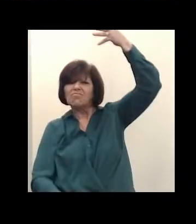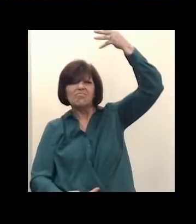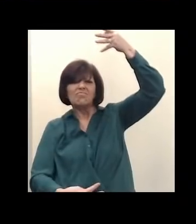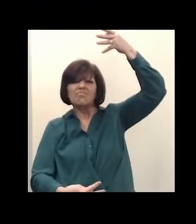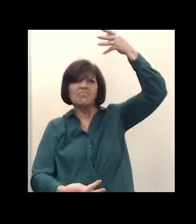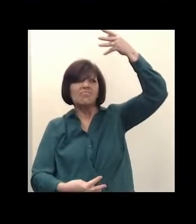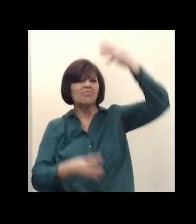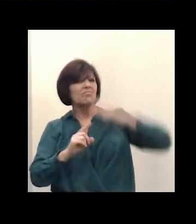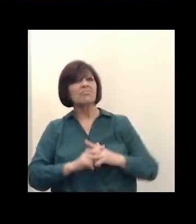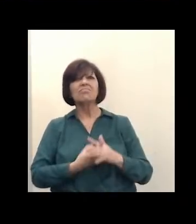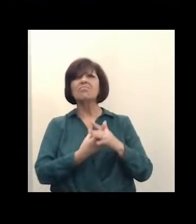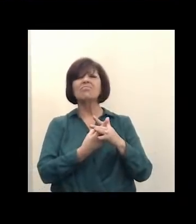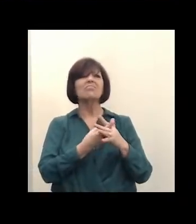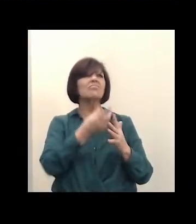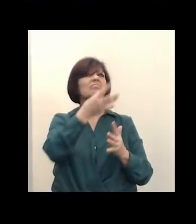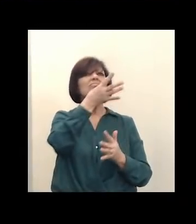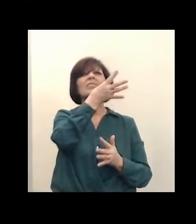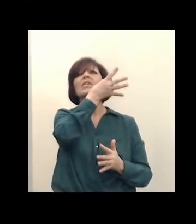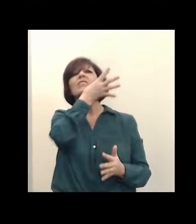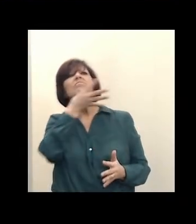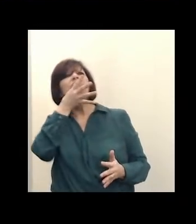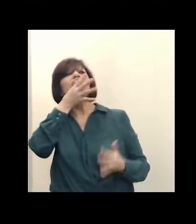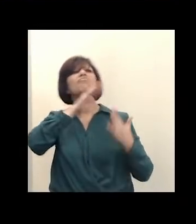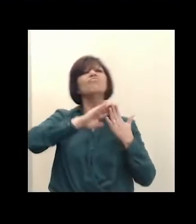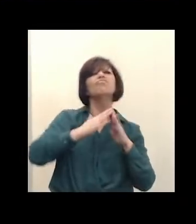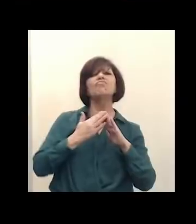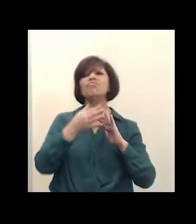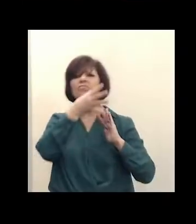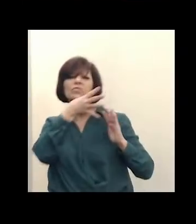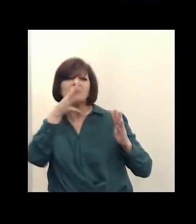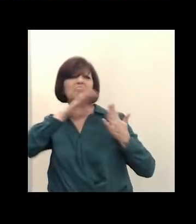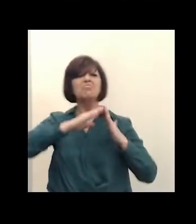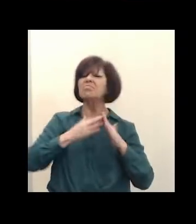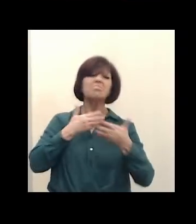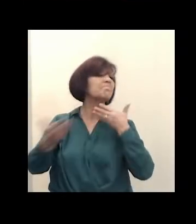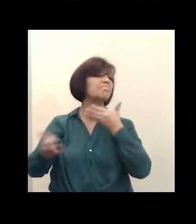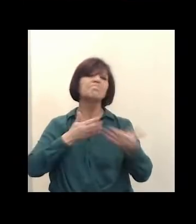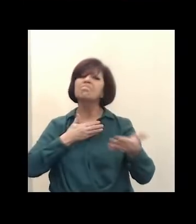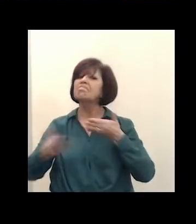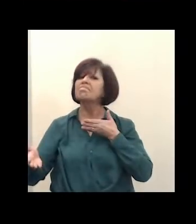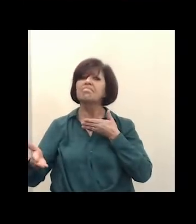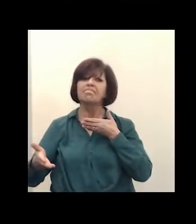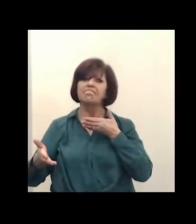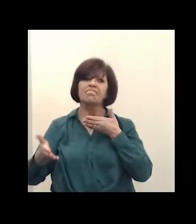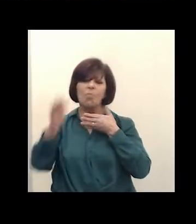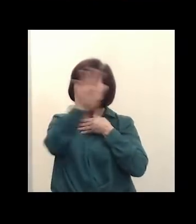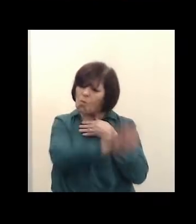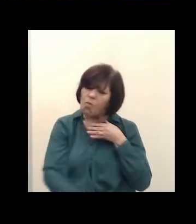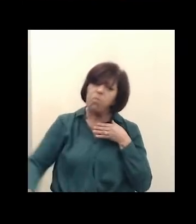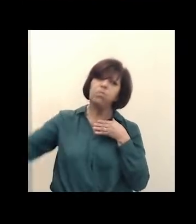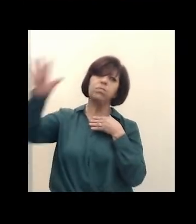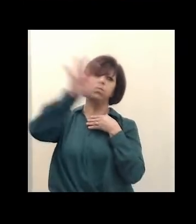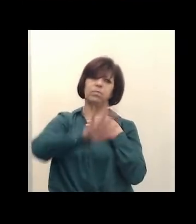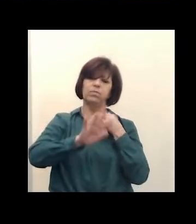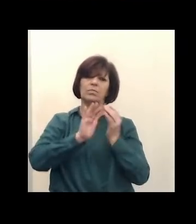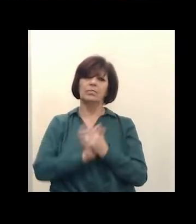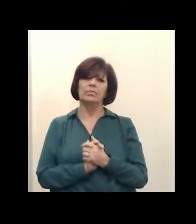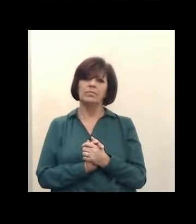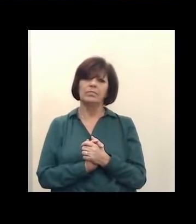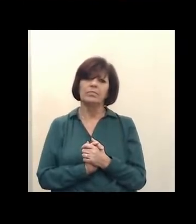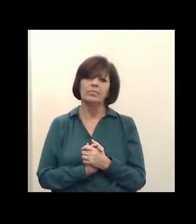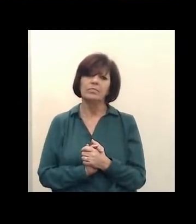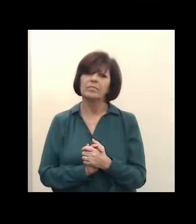top. Urban, rural, rural, urban, suburb, rural, /suburb,